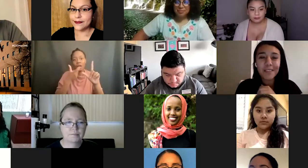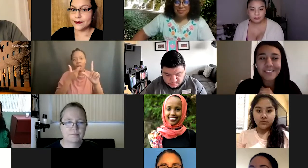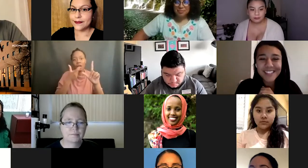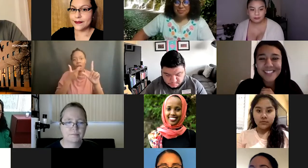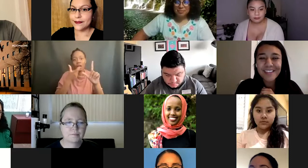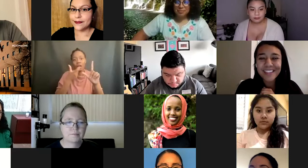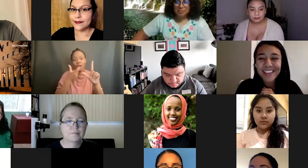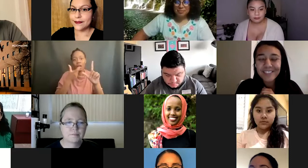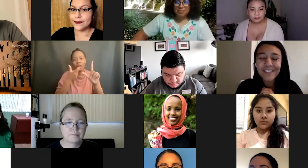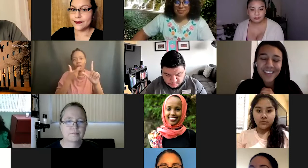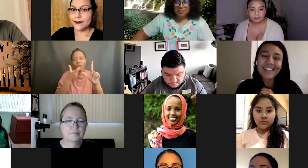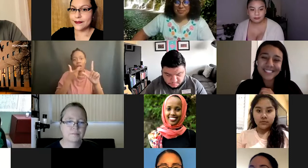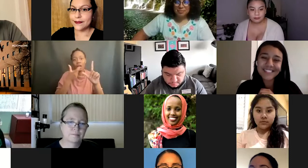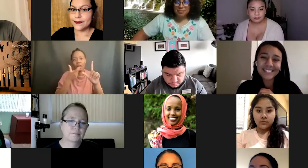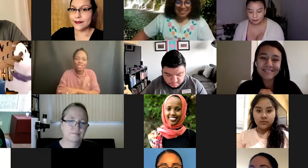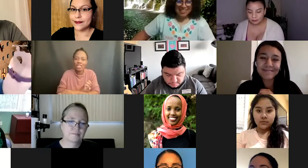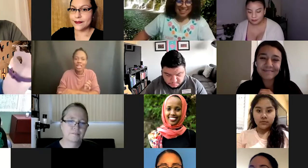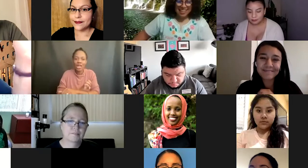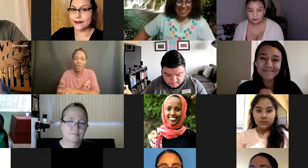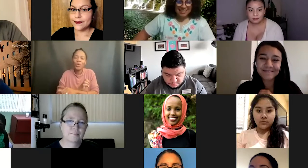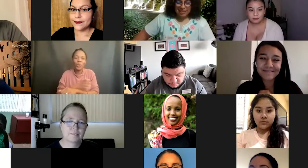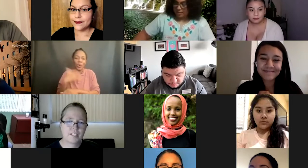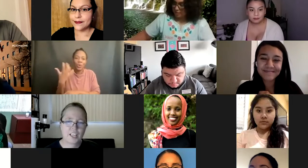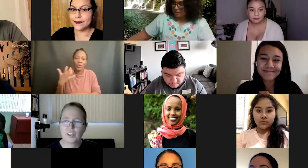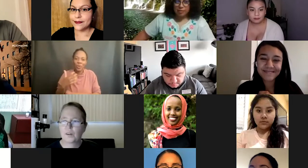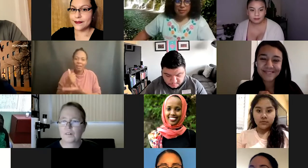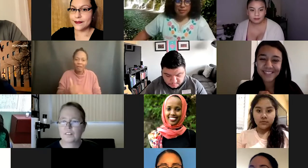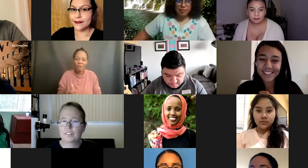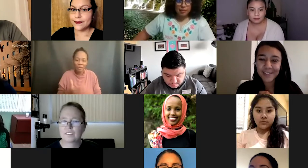of uplifted. So really thank you for that.